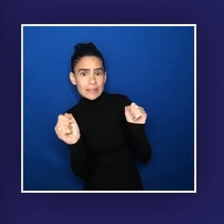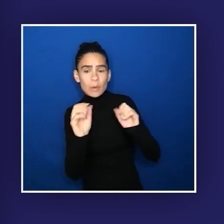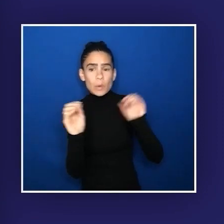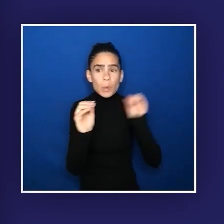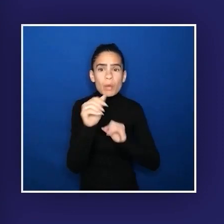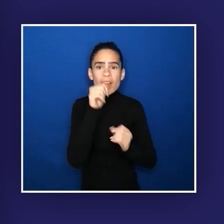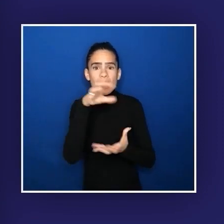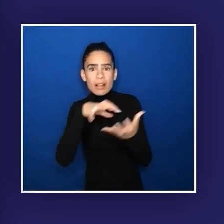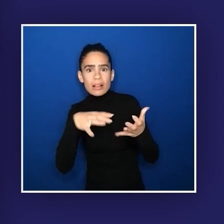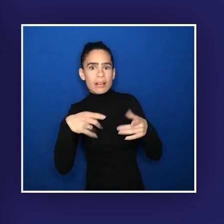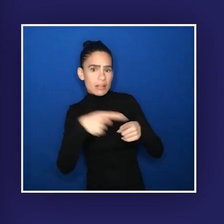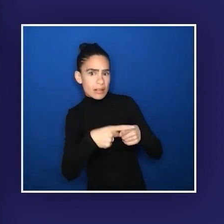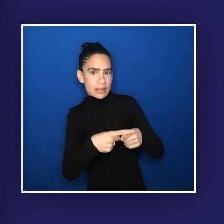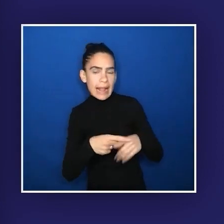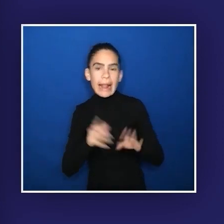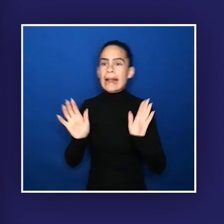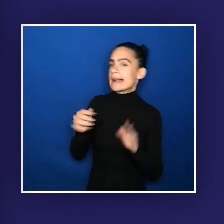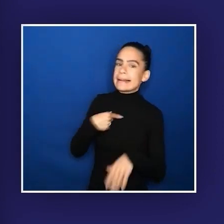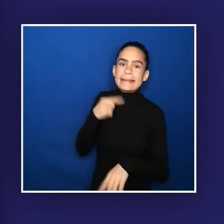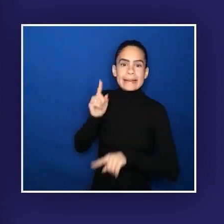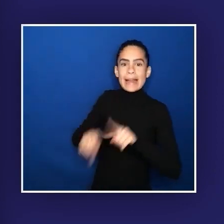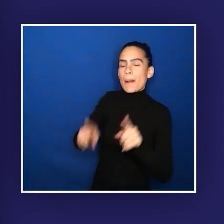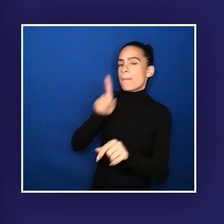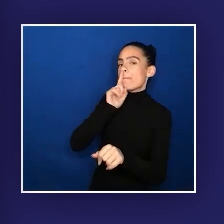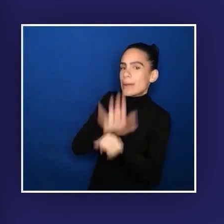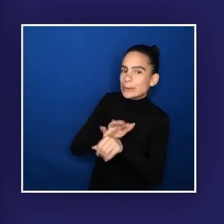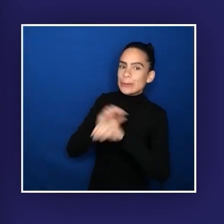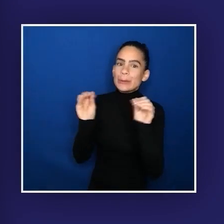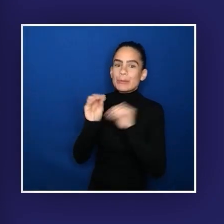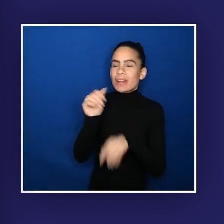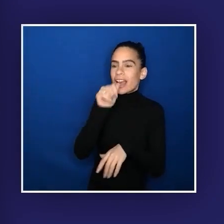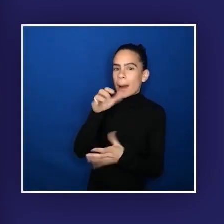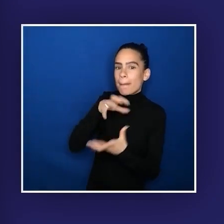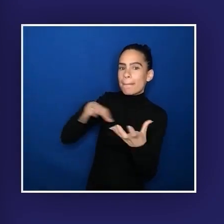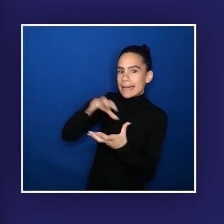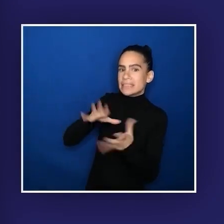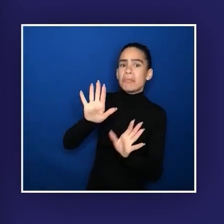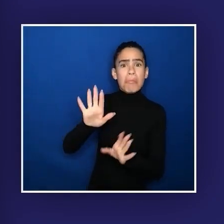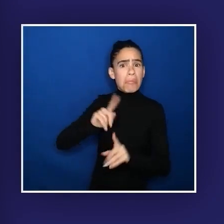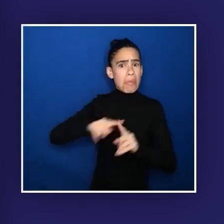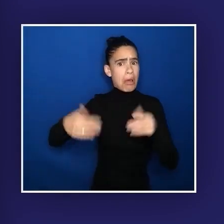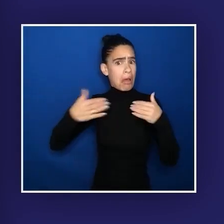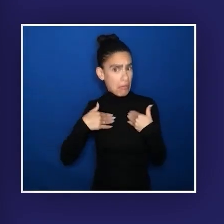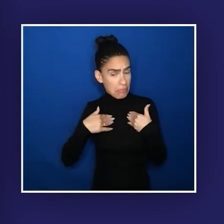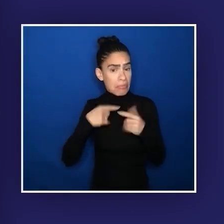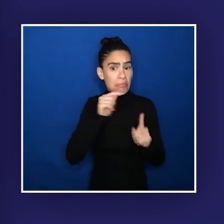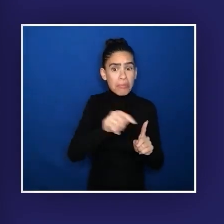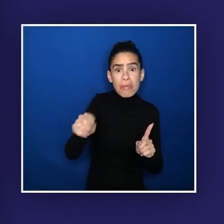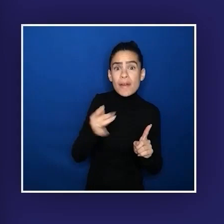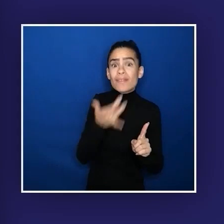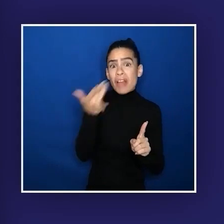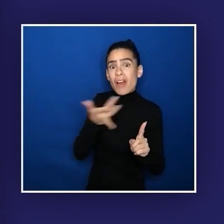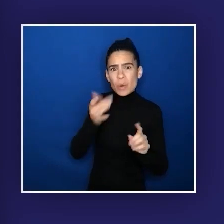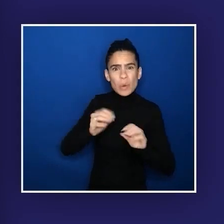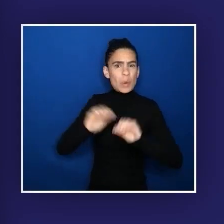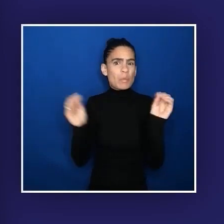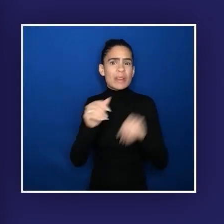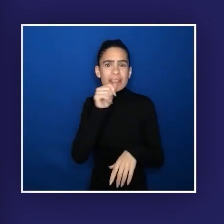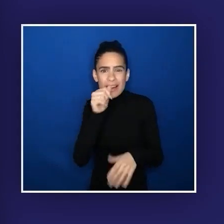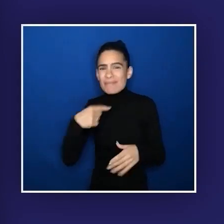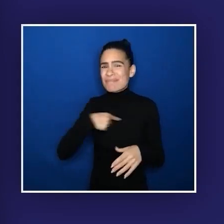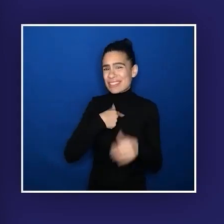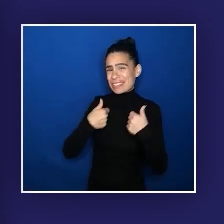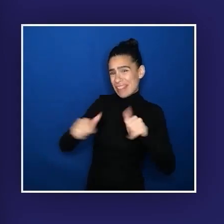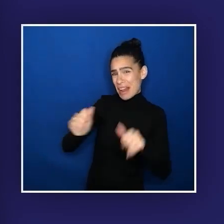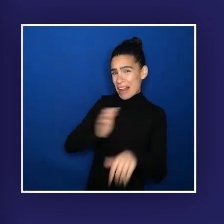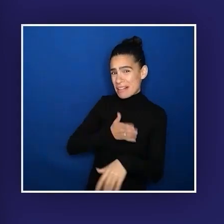doesn't have cross-contamination or anything? I guarantee that none of them have cross-contamination, but we do have a lot of flavors that don't have nuts in them. We